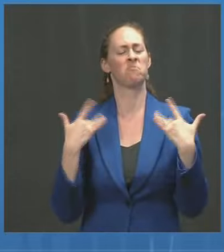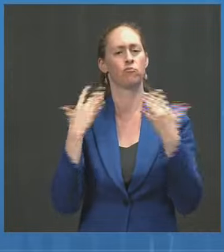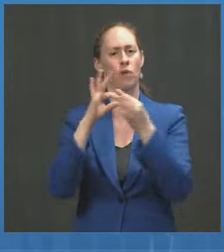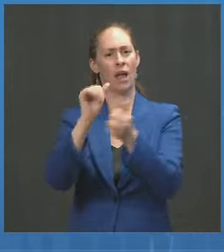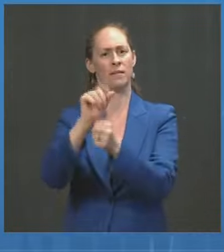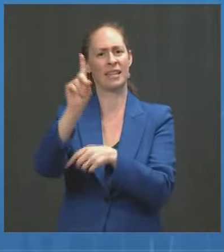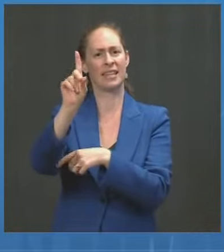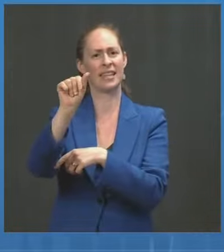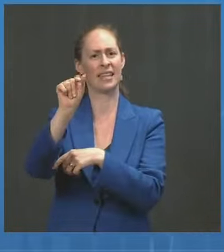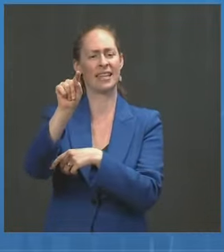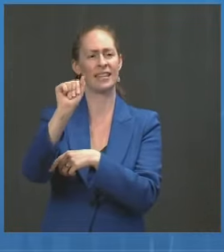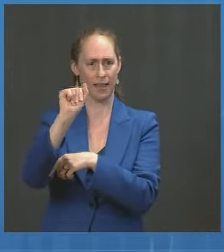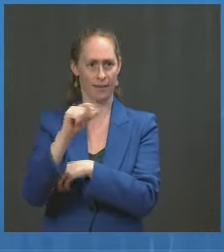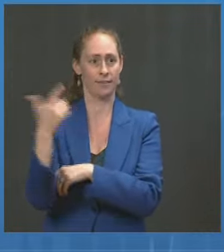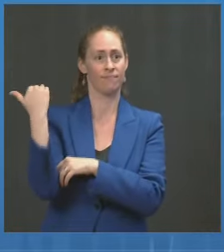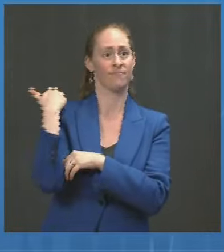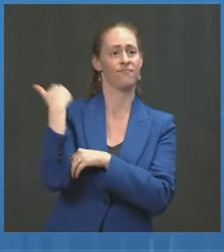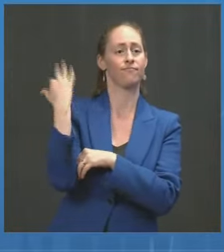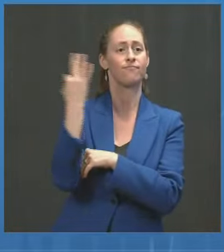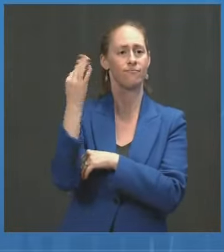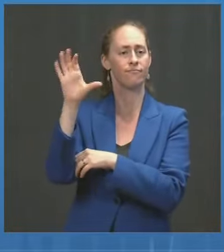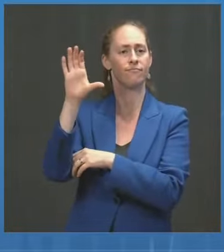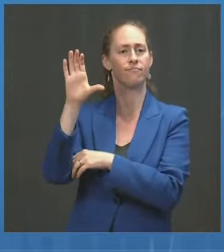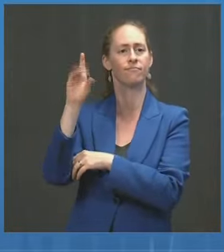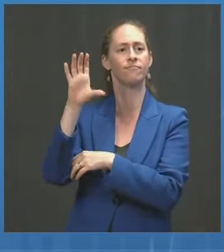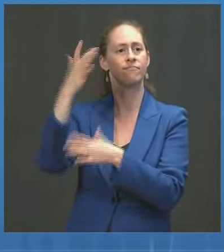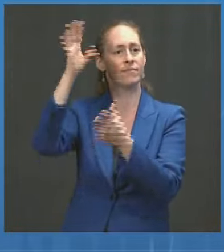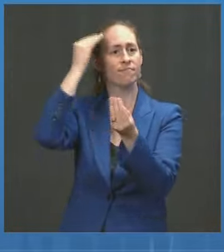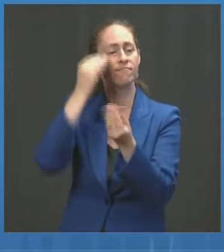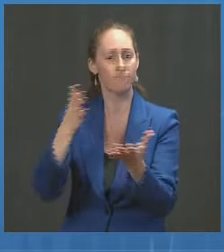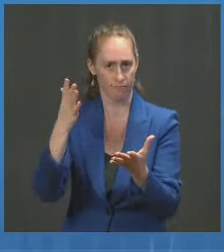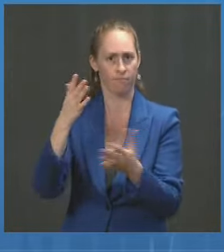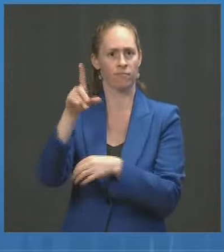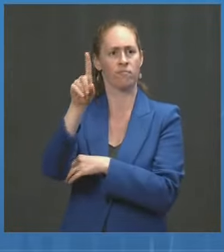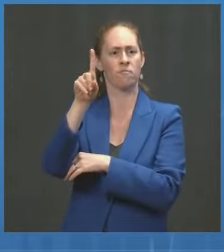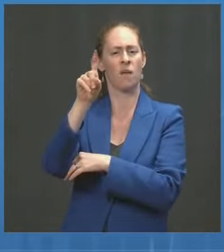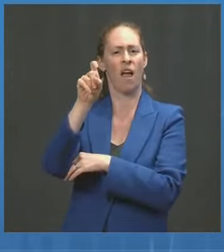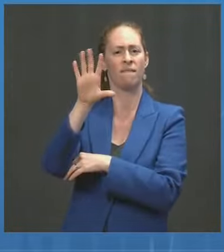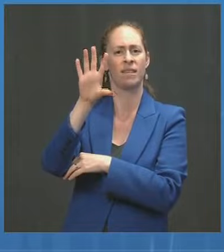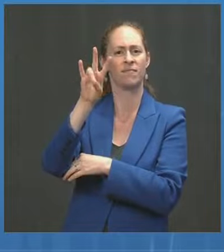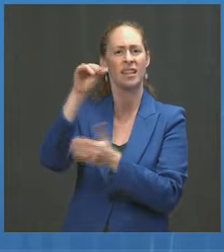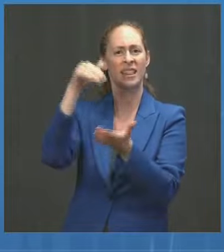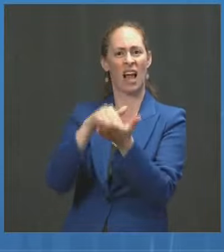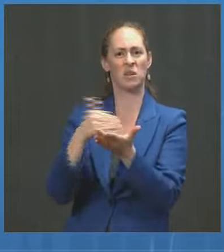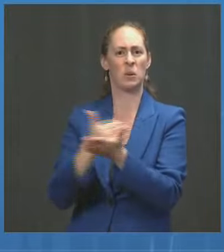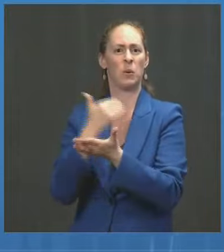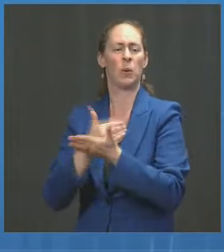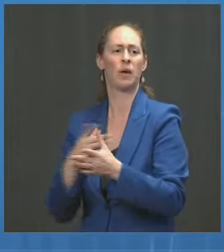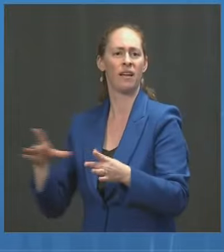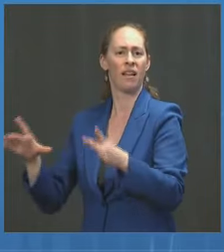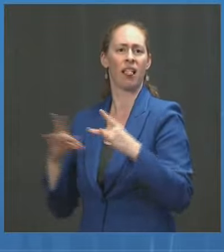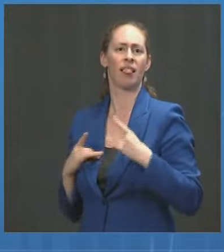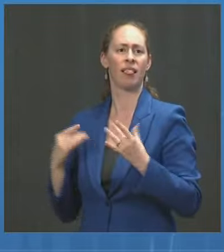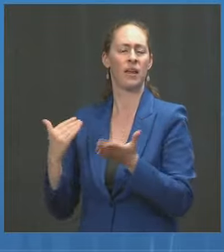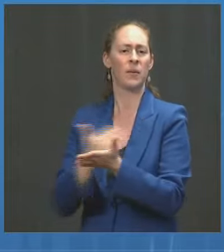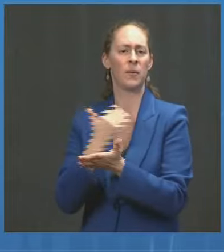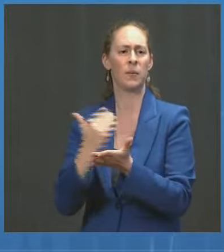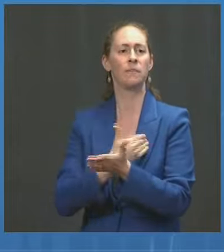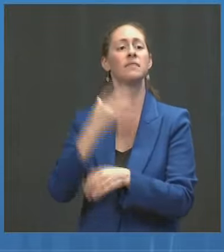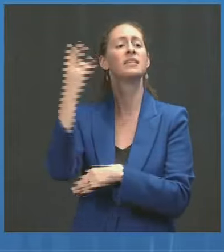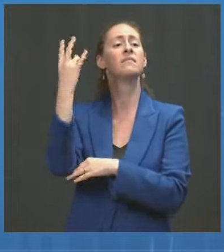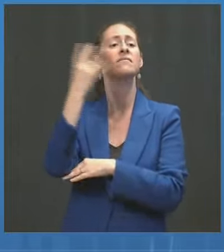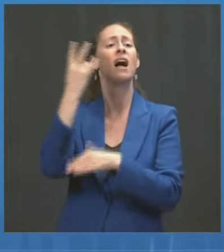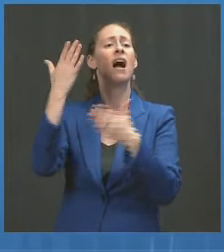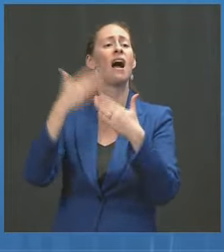reported 157,000 new cases of COVID-19. Our 7-day average is about